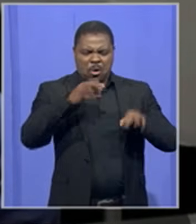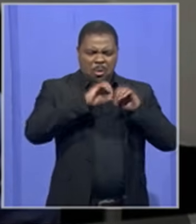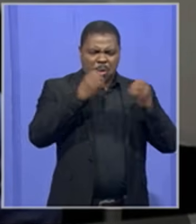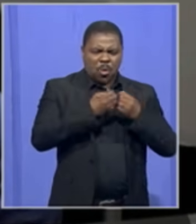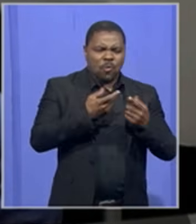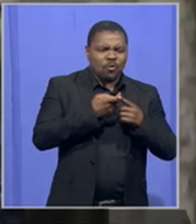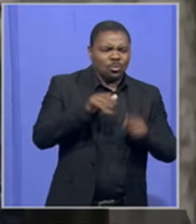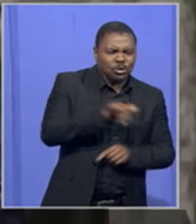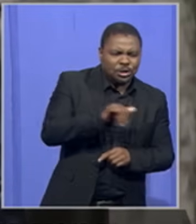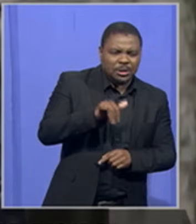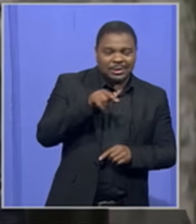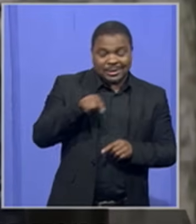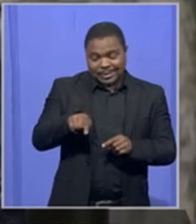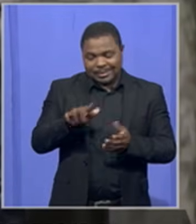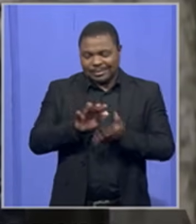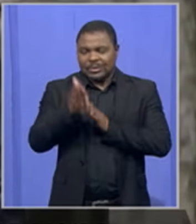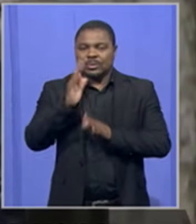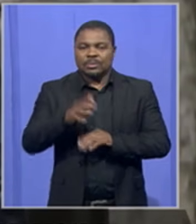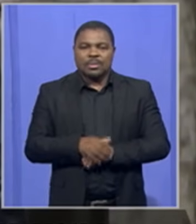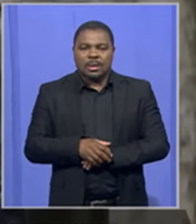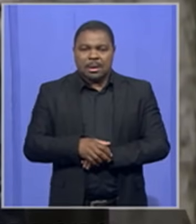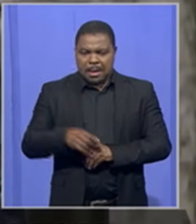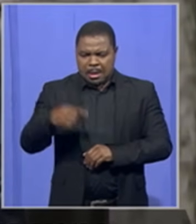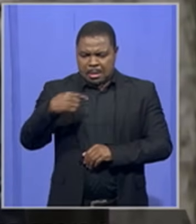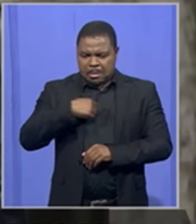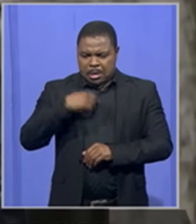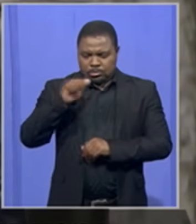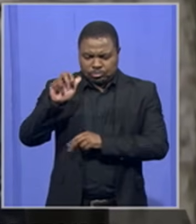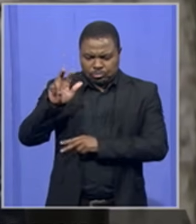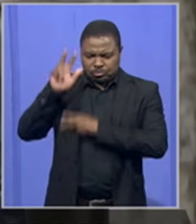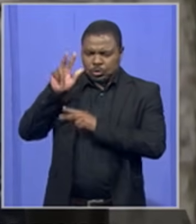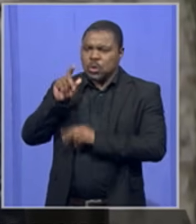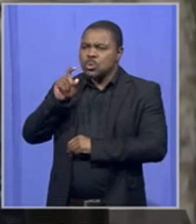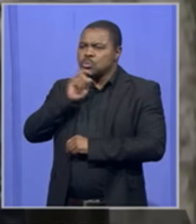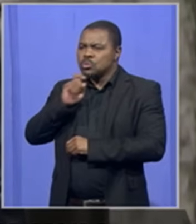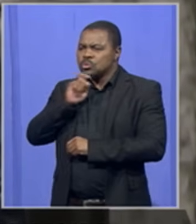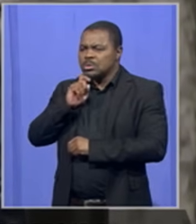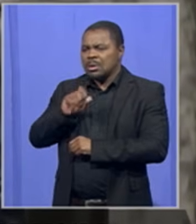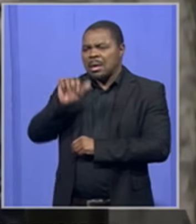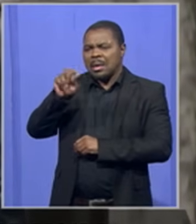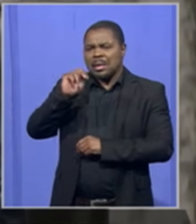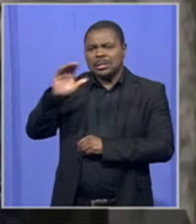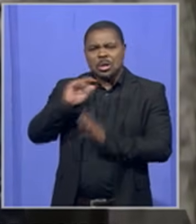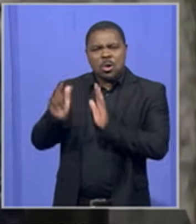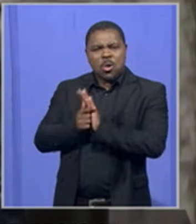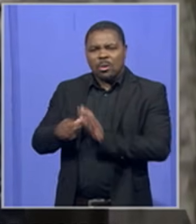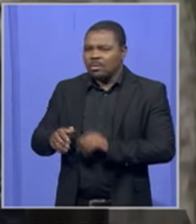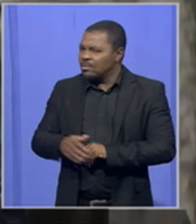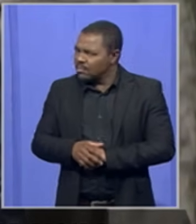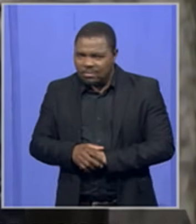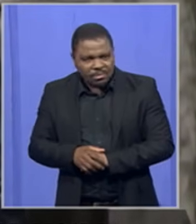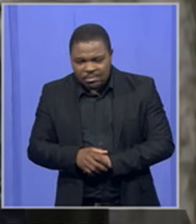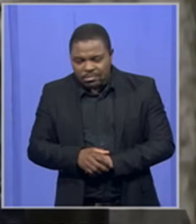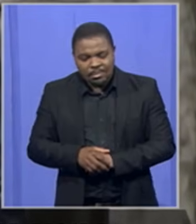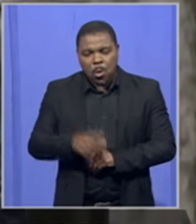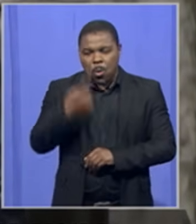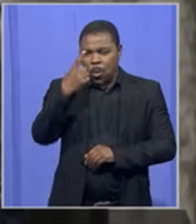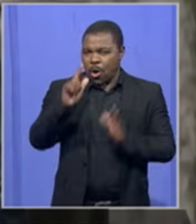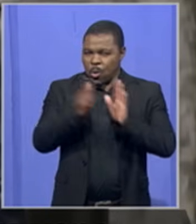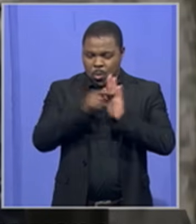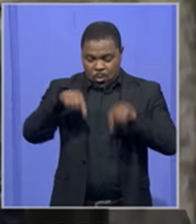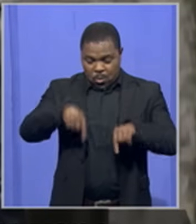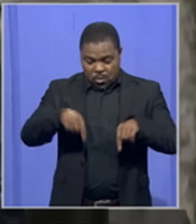of the committee. I was not sown here through the law of the ANC. There is only one law, which we used to say in members